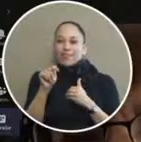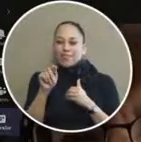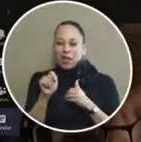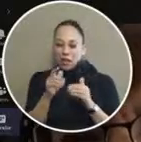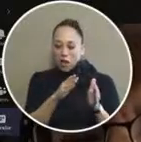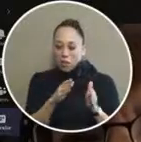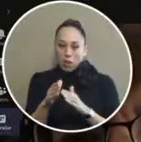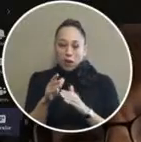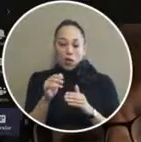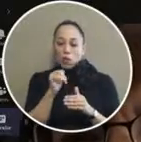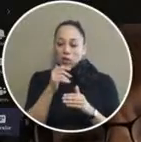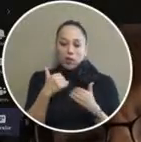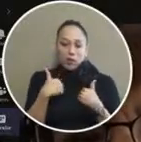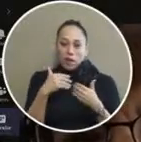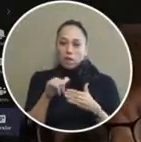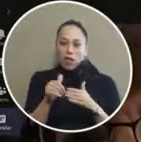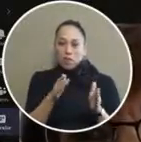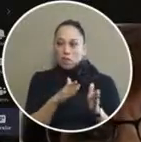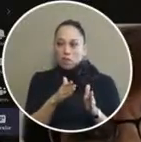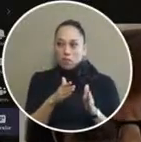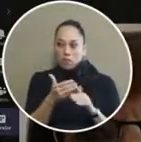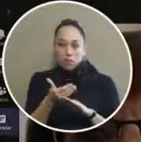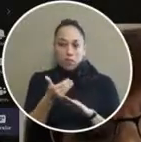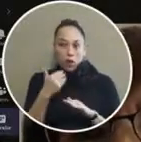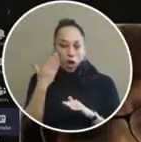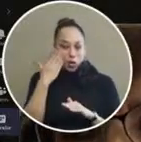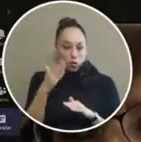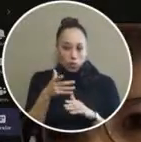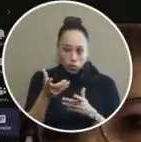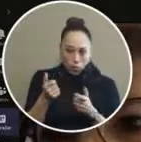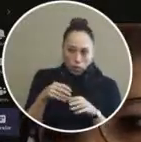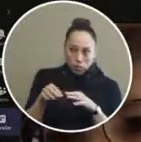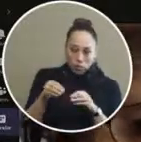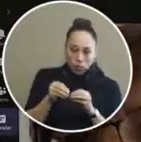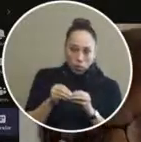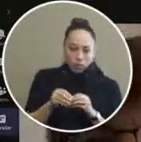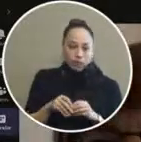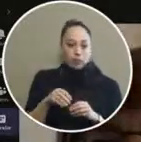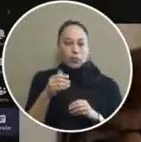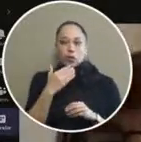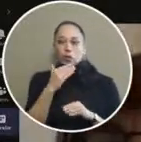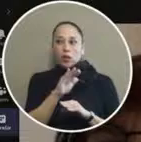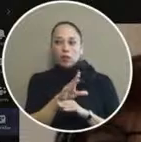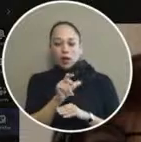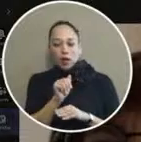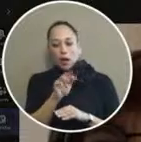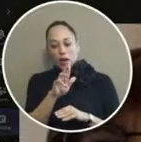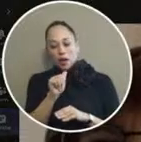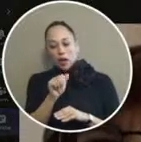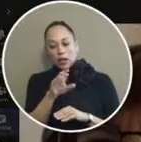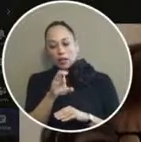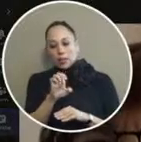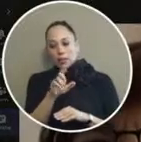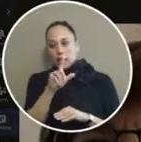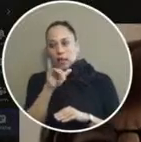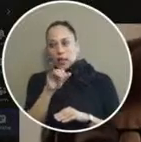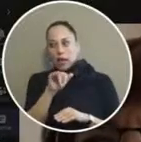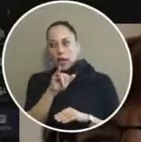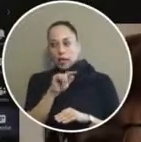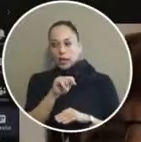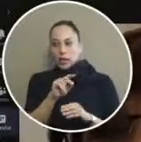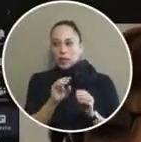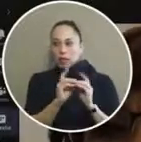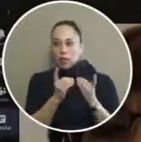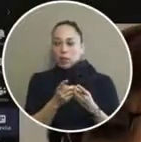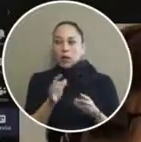did not have before. And Araceli, I don't know if you want to add to that. Sure. So good afternoon. This is Araceli with the IT department. So we have been